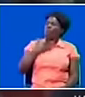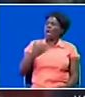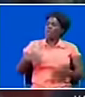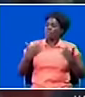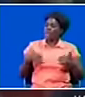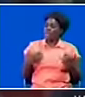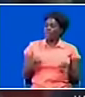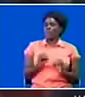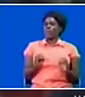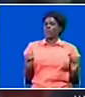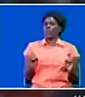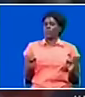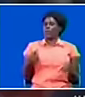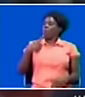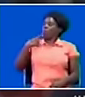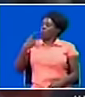mahali.